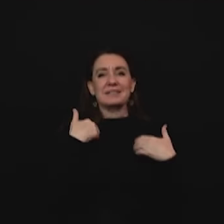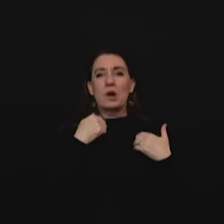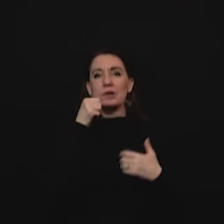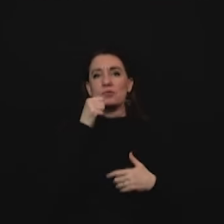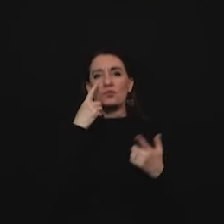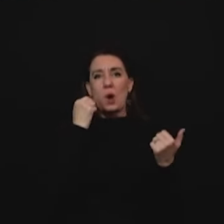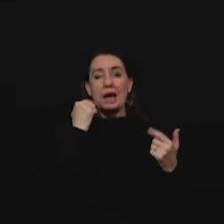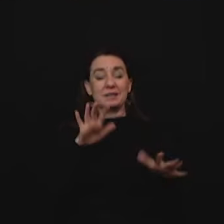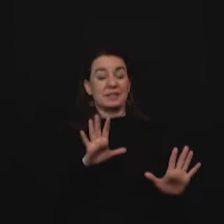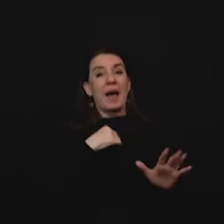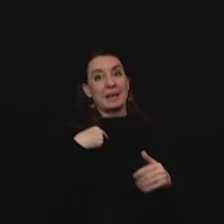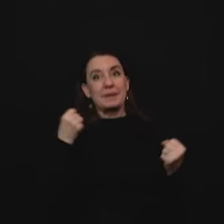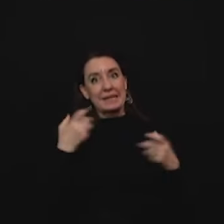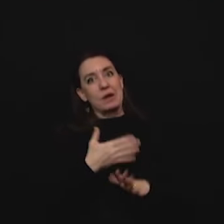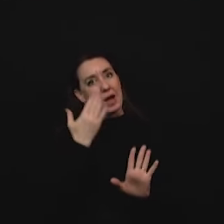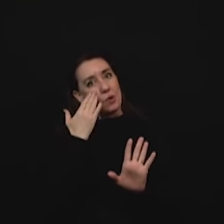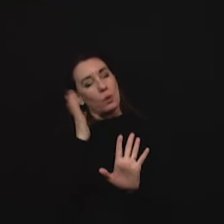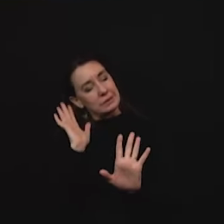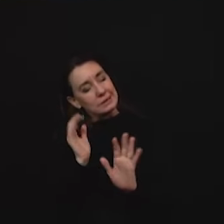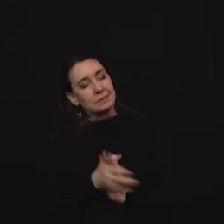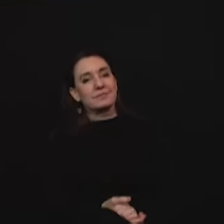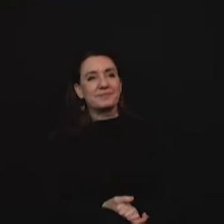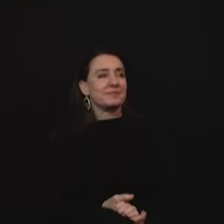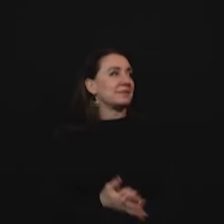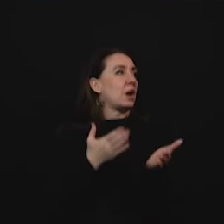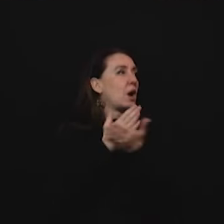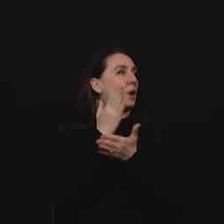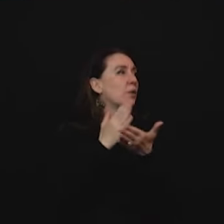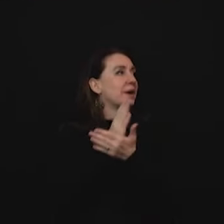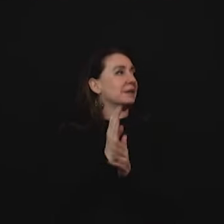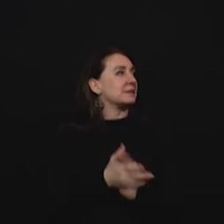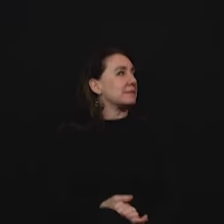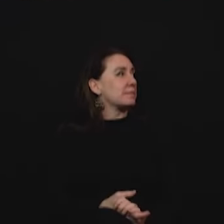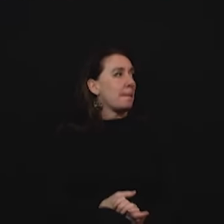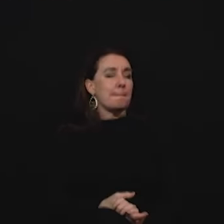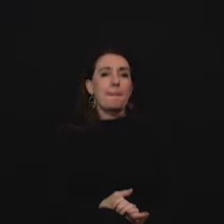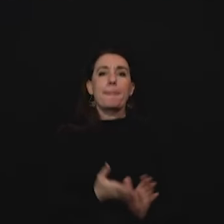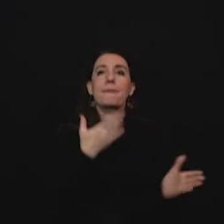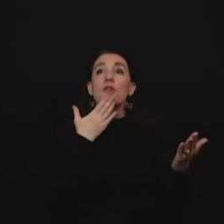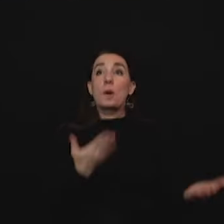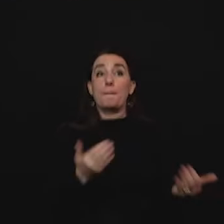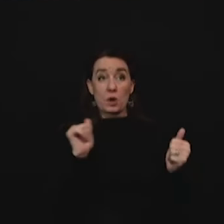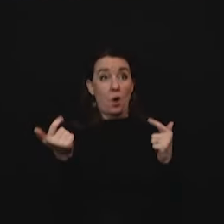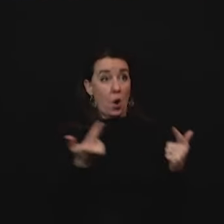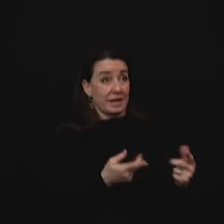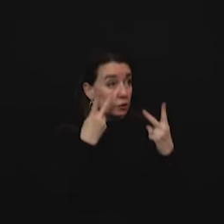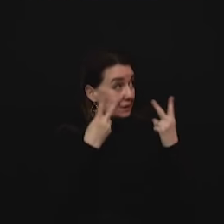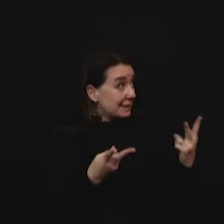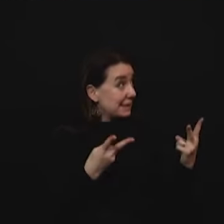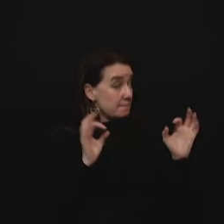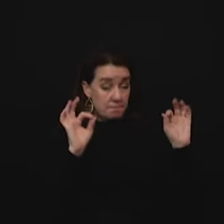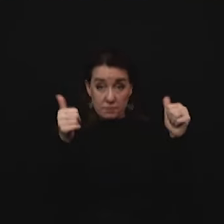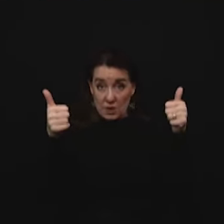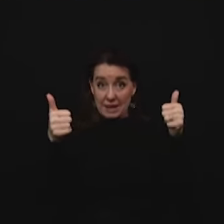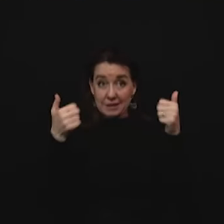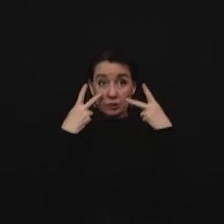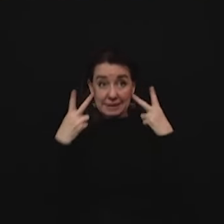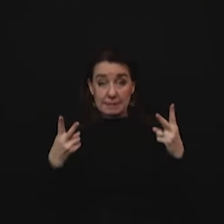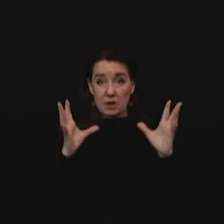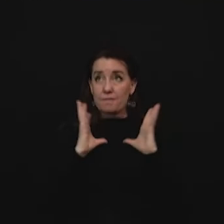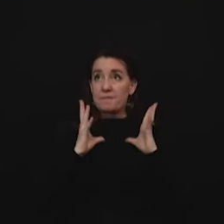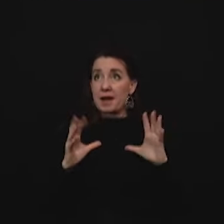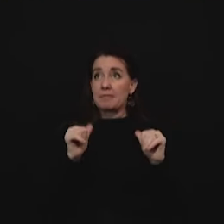Sometimes it gets kind of scary, I know. Okay. All right. Well, good morning, everybody. Can you guys see me okay? You guys see me all right?